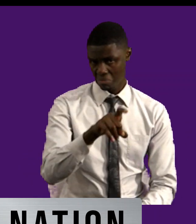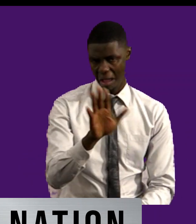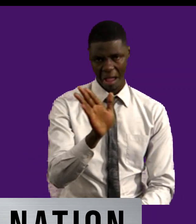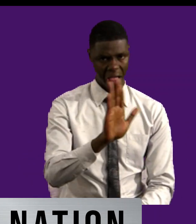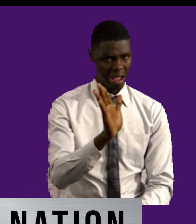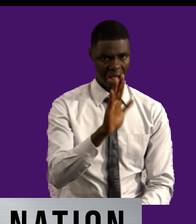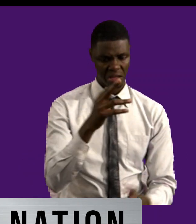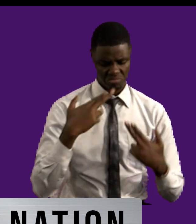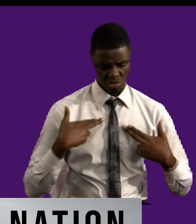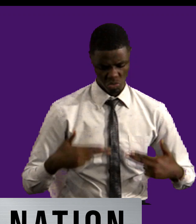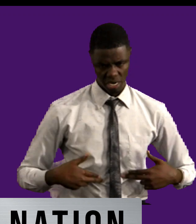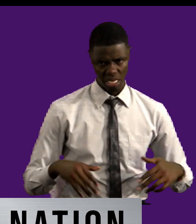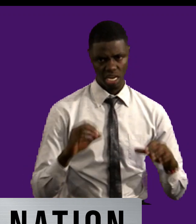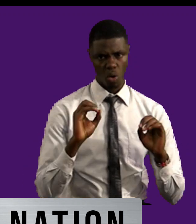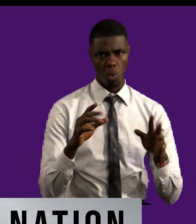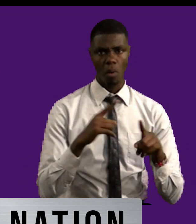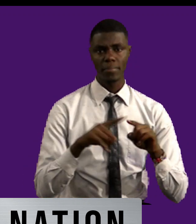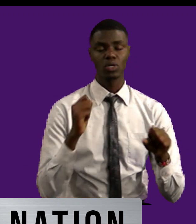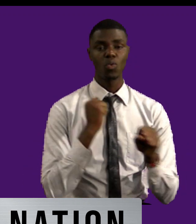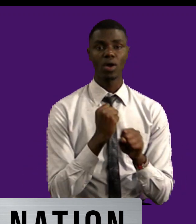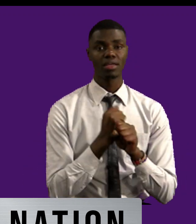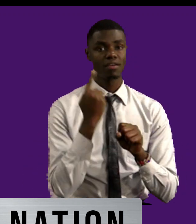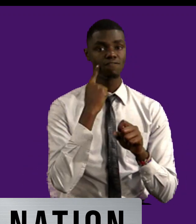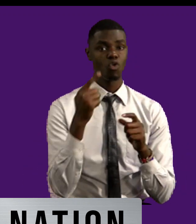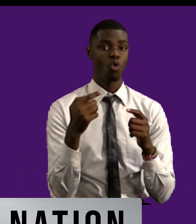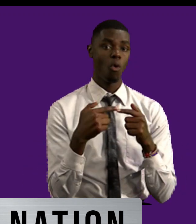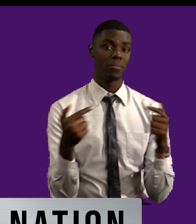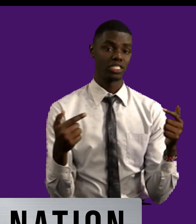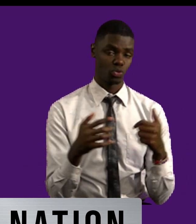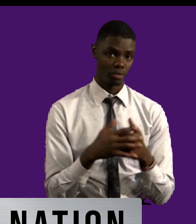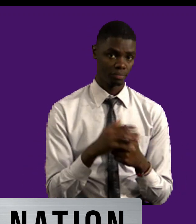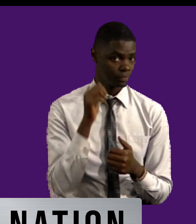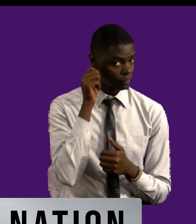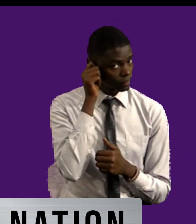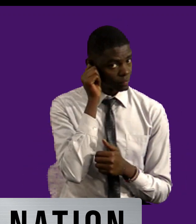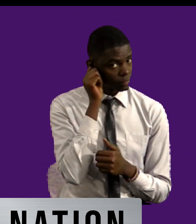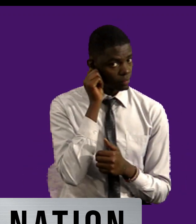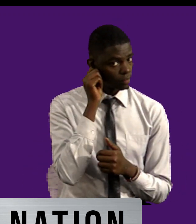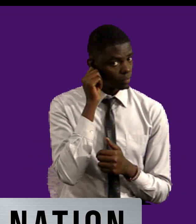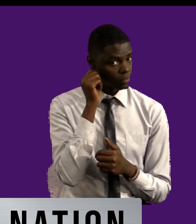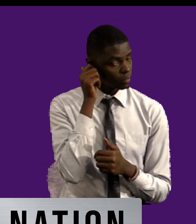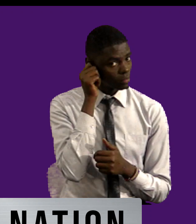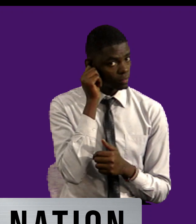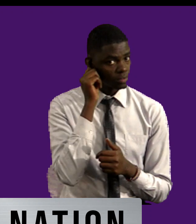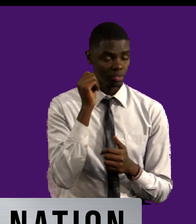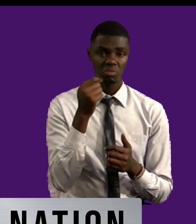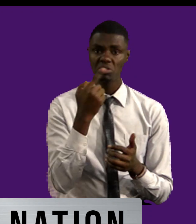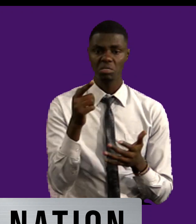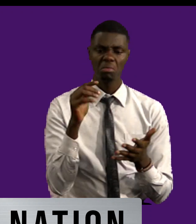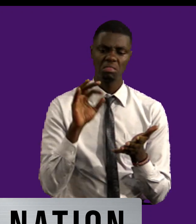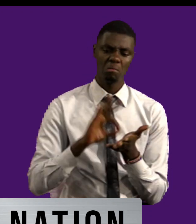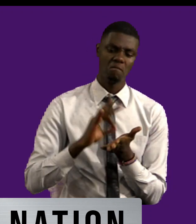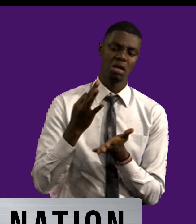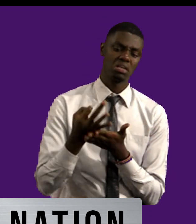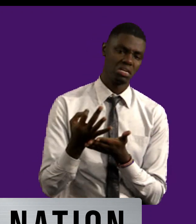not humanitarians, but they were working for the opposition, Because when the government, they were funding